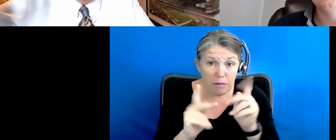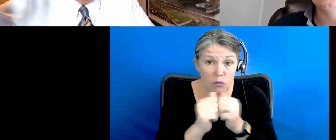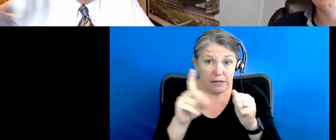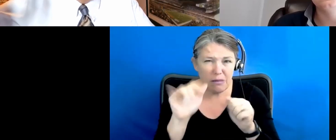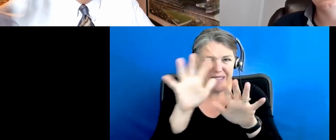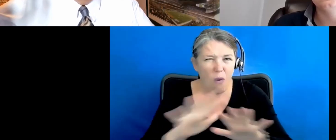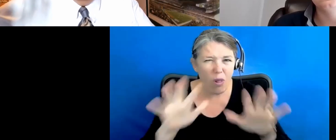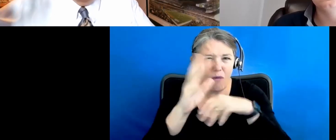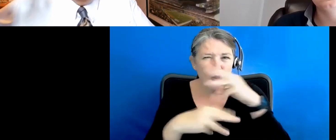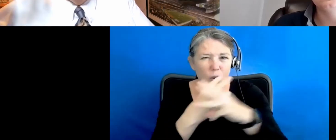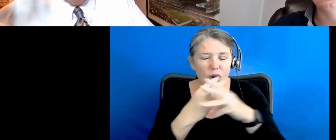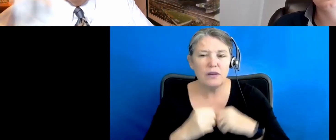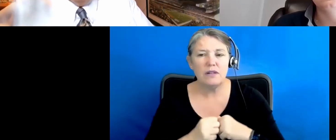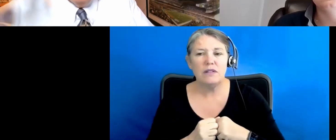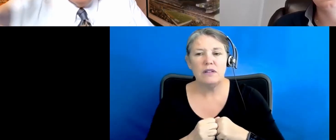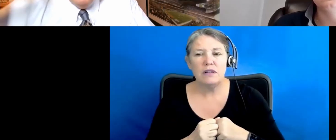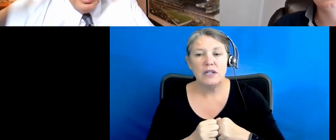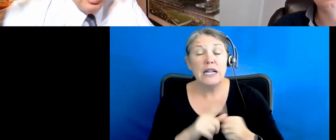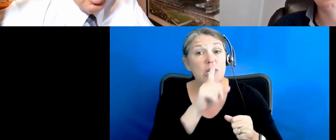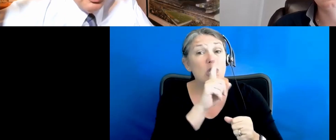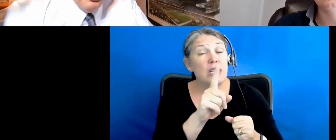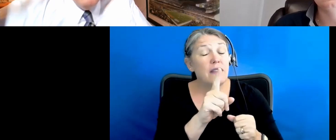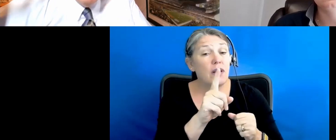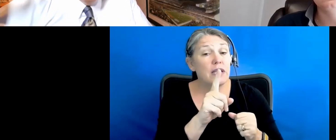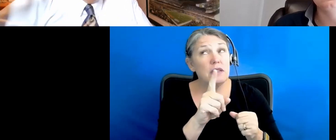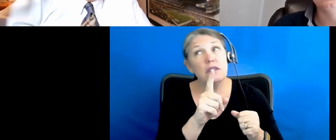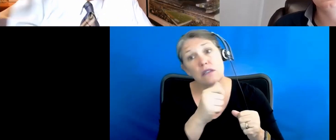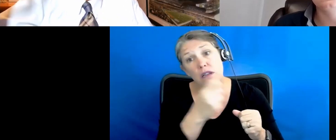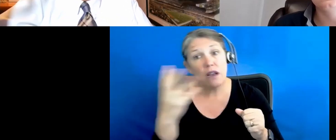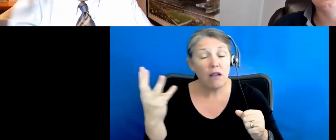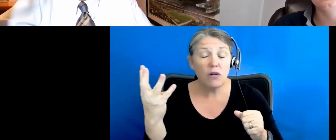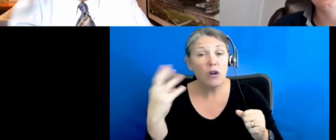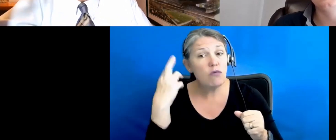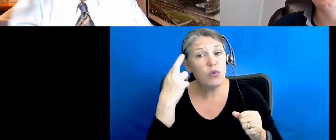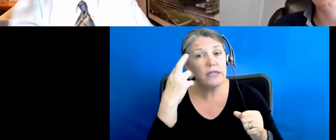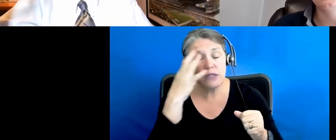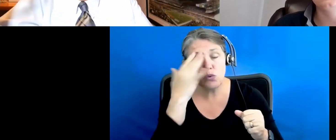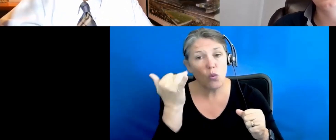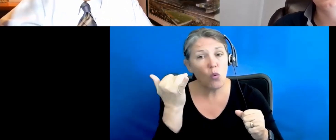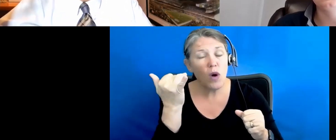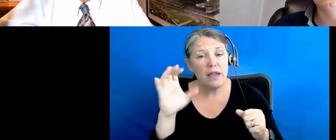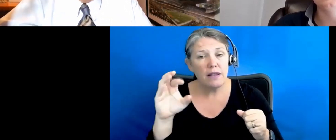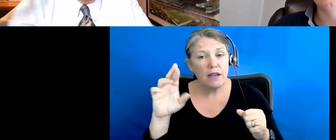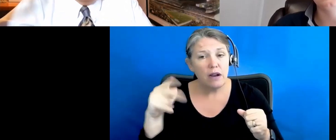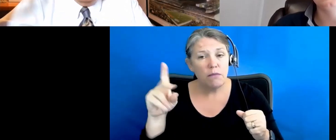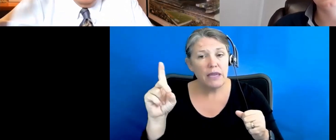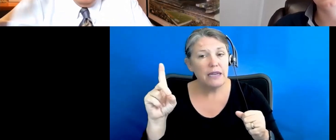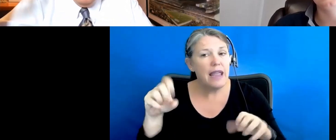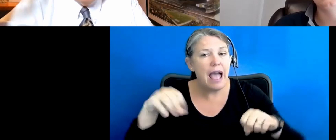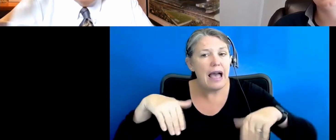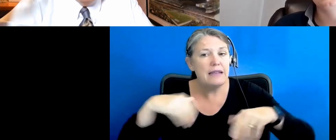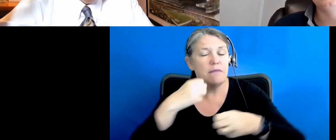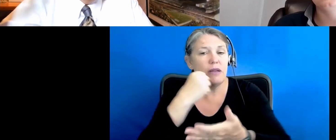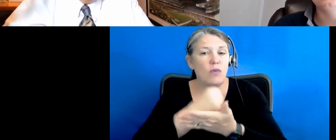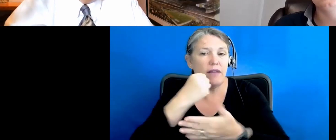the world. Certainly, there's been a number of reasons why the CRPD hasn't been ratified